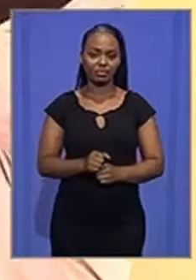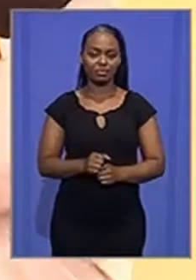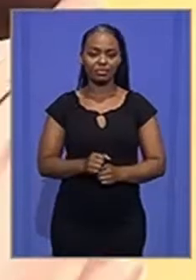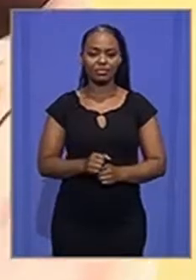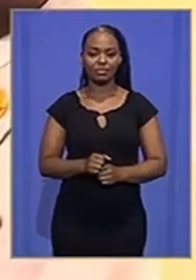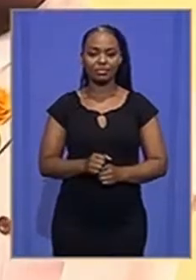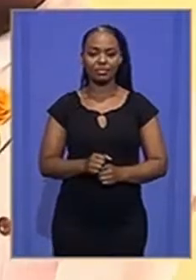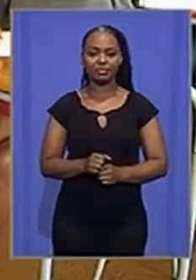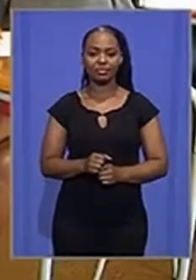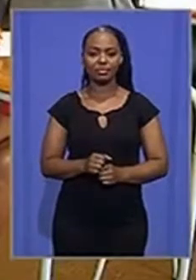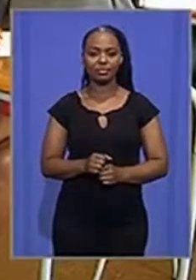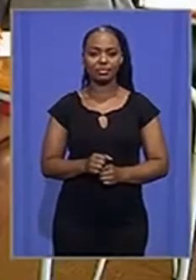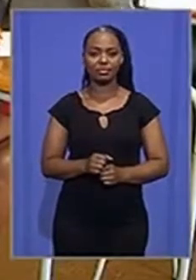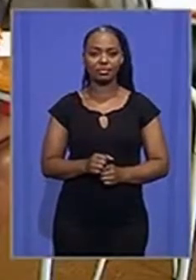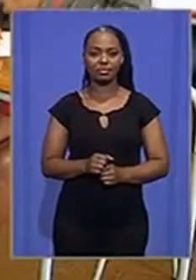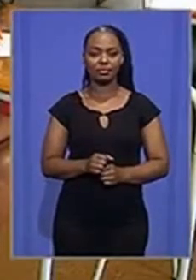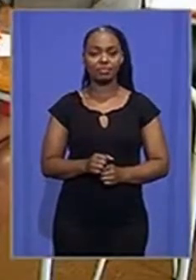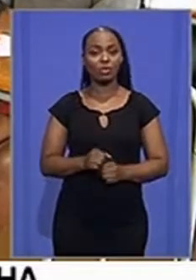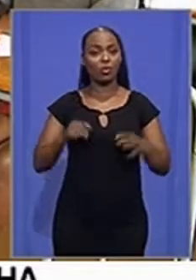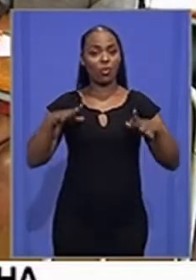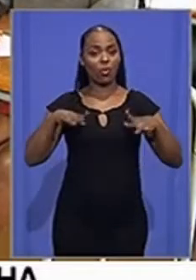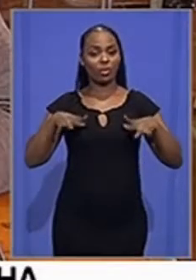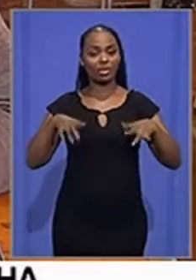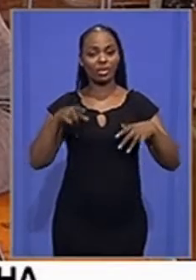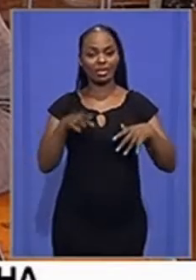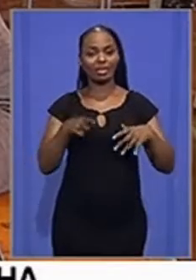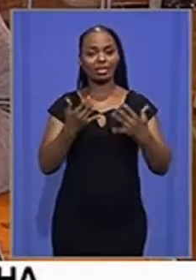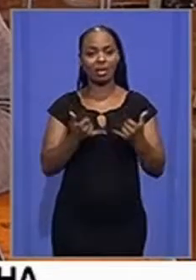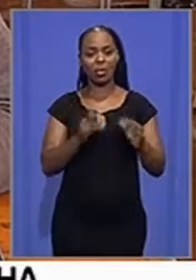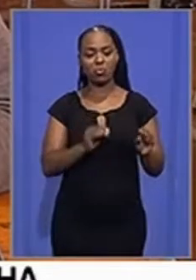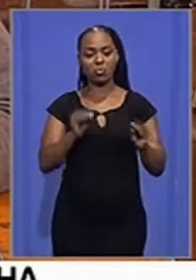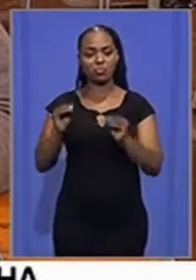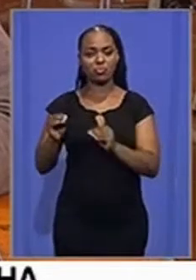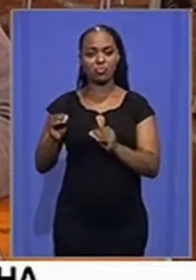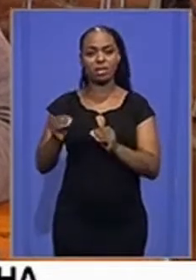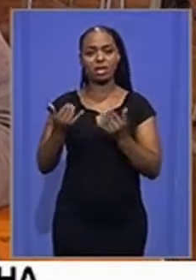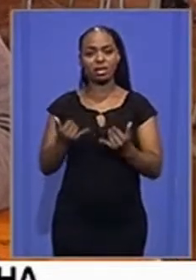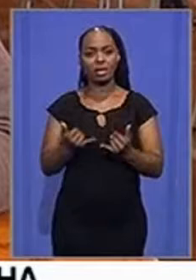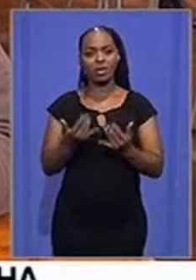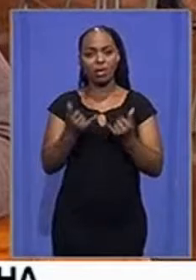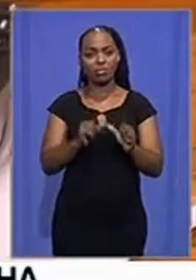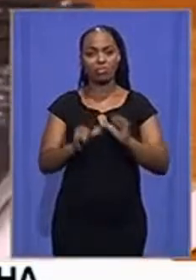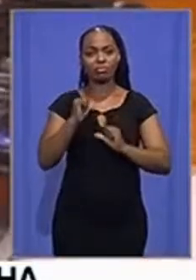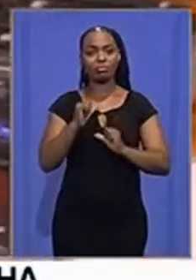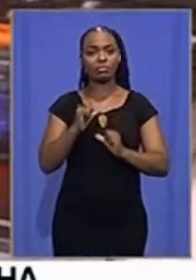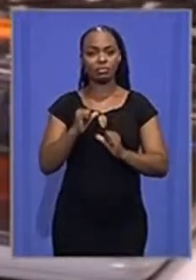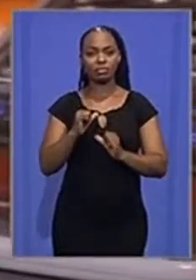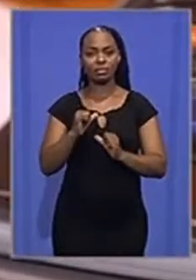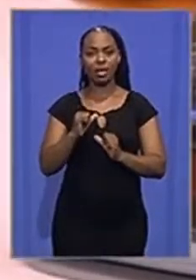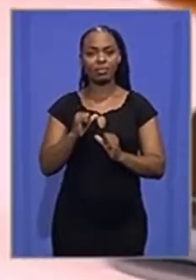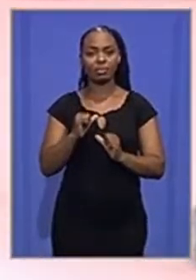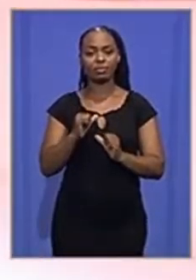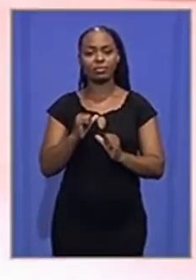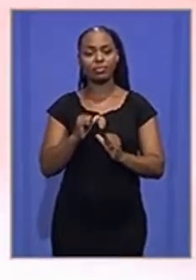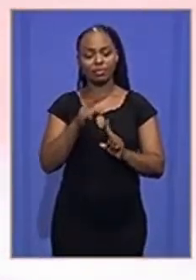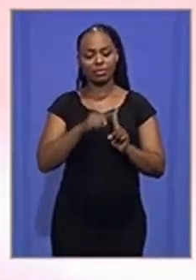Can we use this diagram? Matšatši a maikhutšo a šitišitšwe barutwana ba buile ka phapošing. Zukiswa